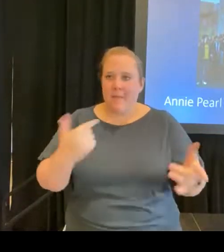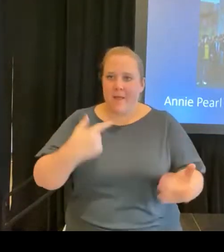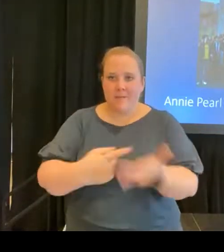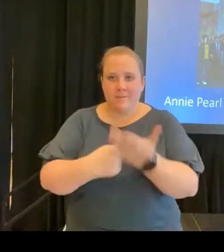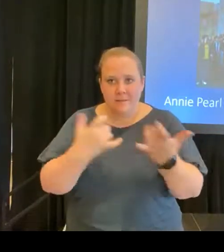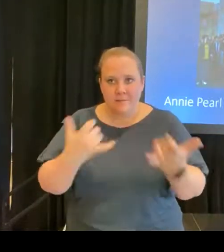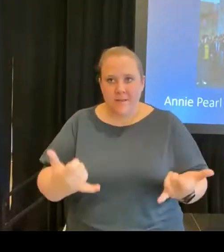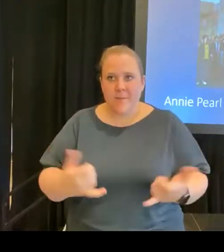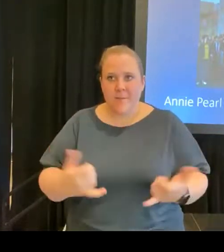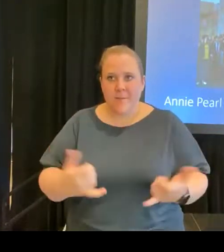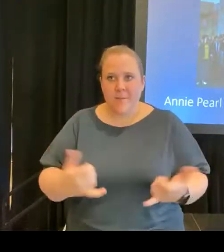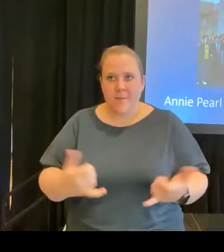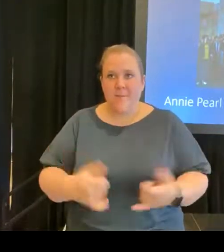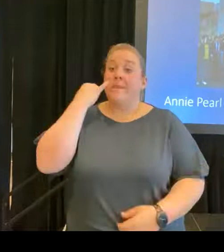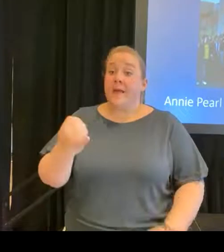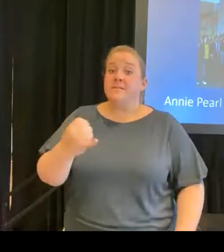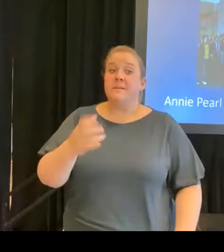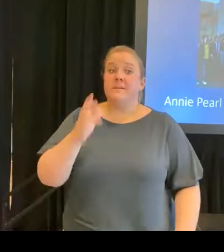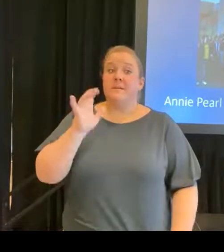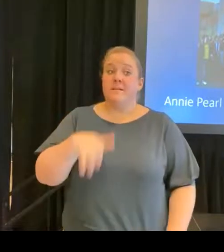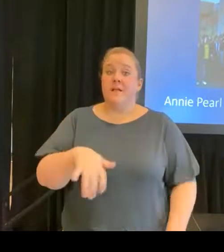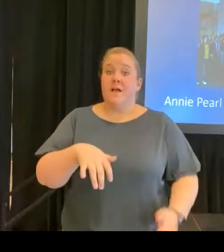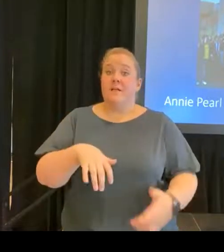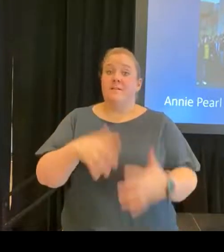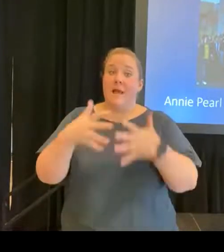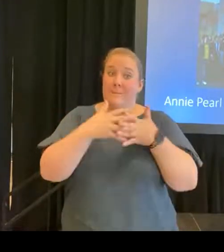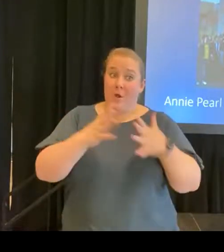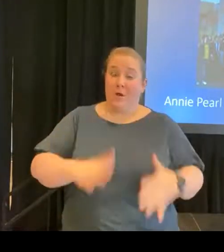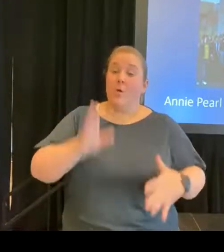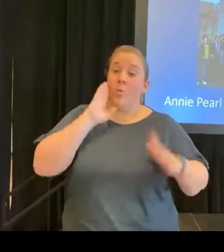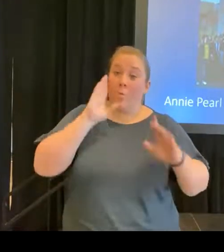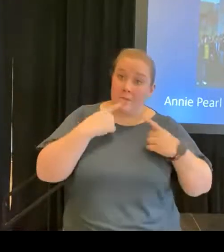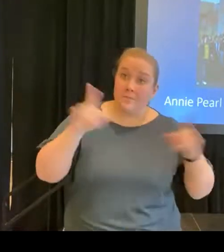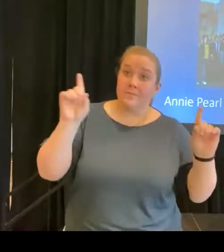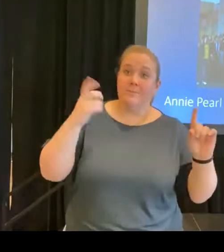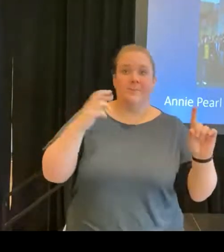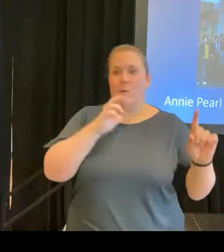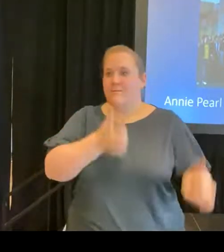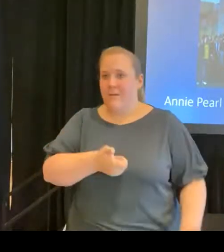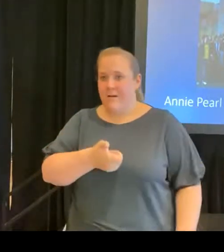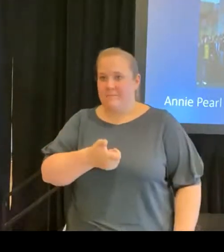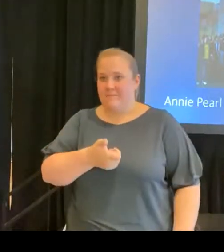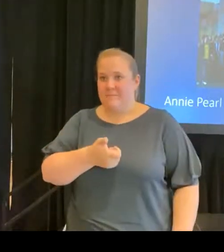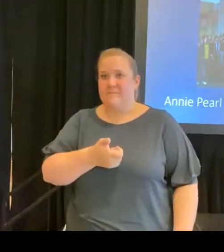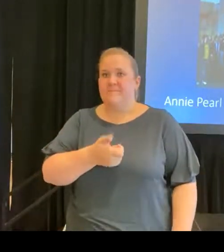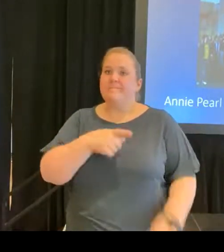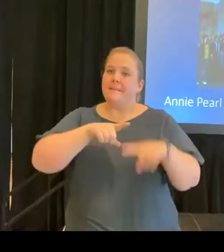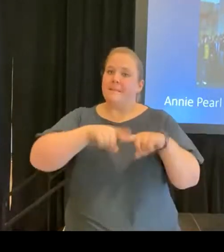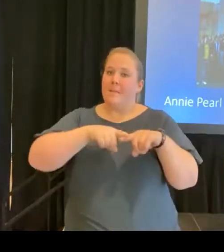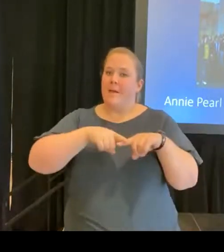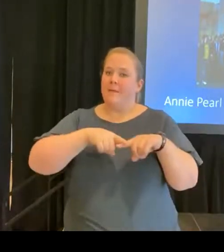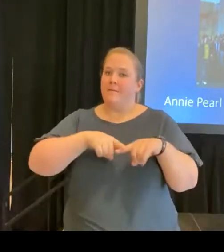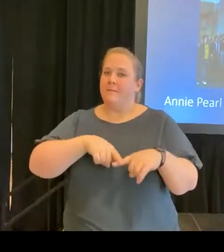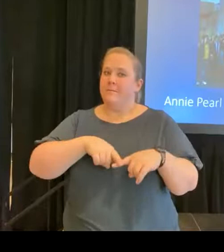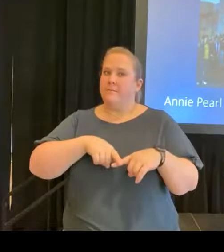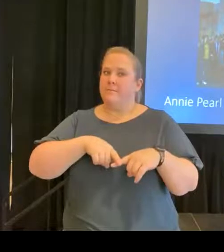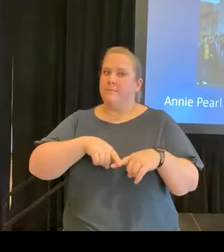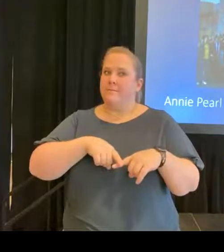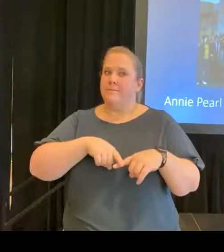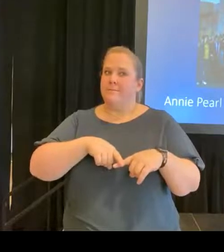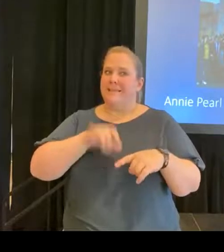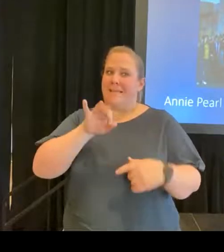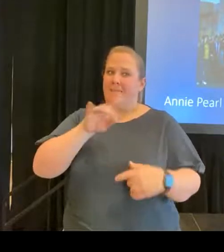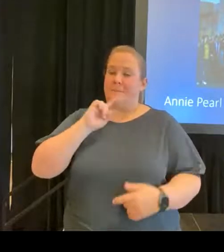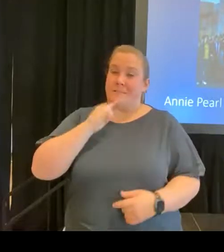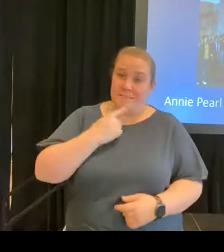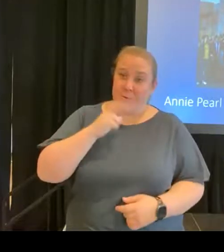idea is that America will either make it or not make it, depending on how racist it is.